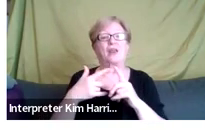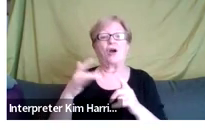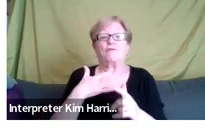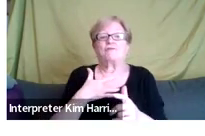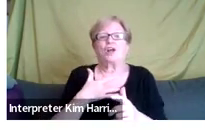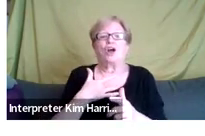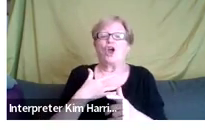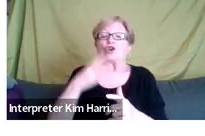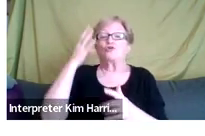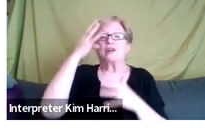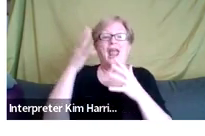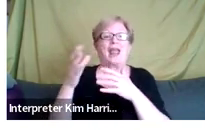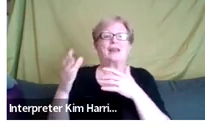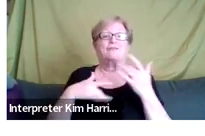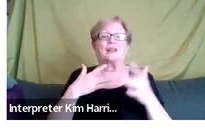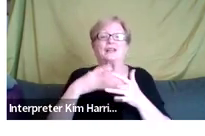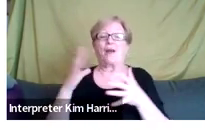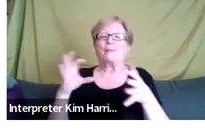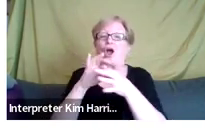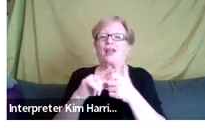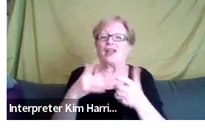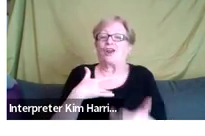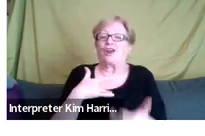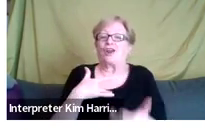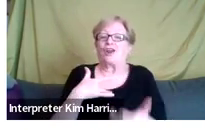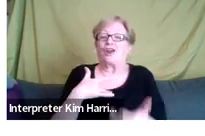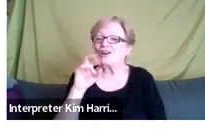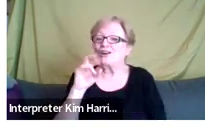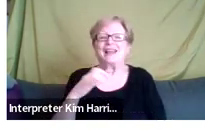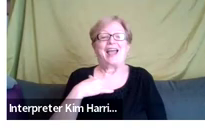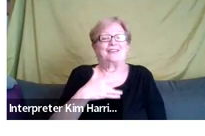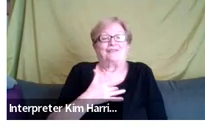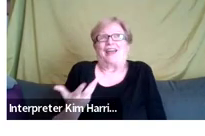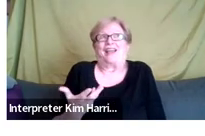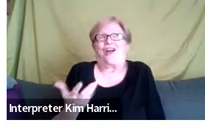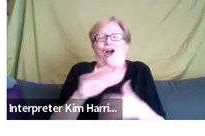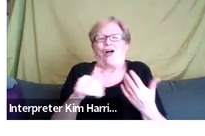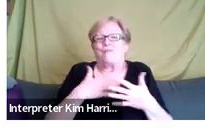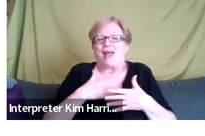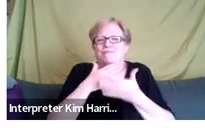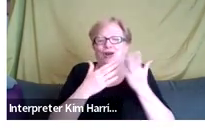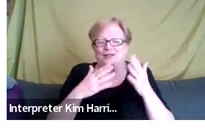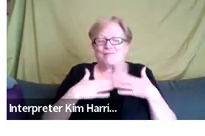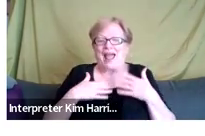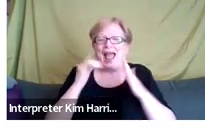love about working at MDRC is that I feel like all aspects of my identities